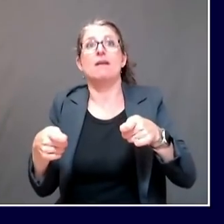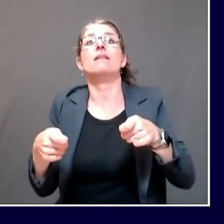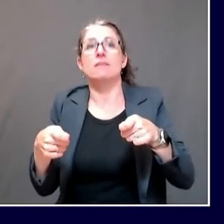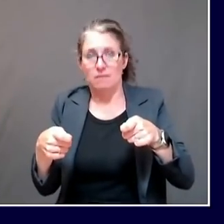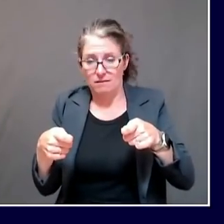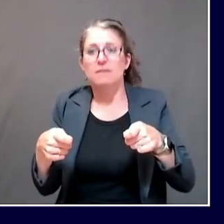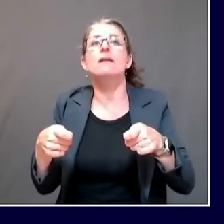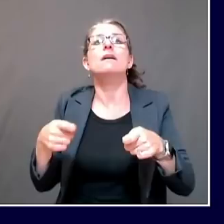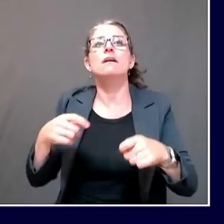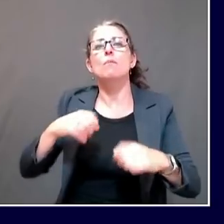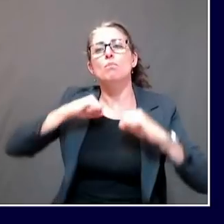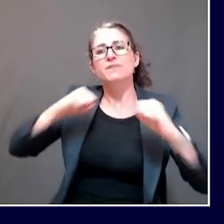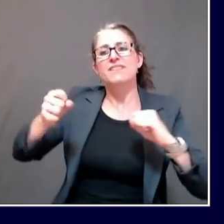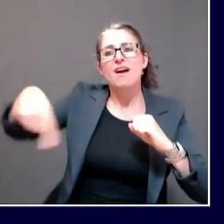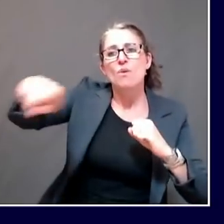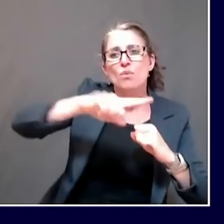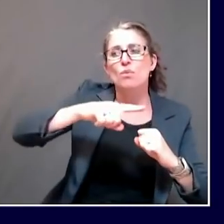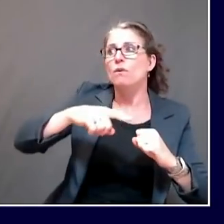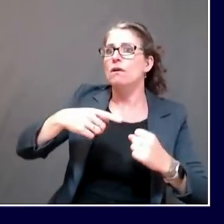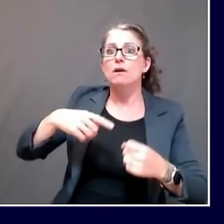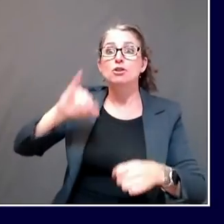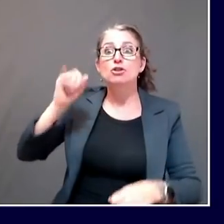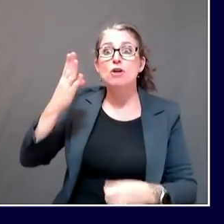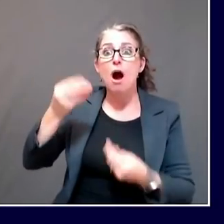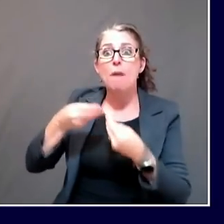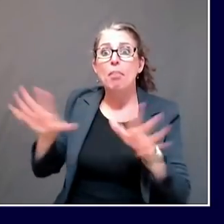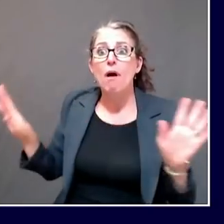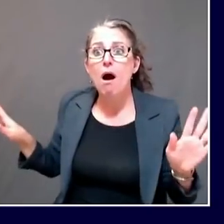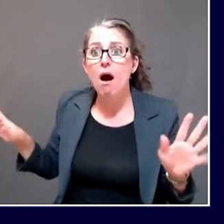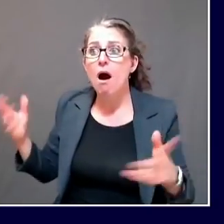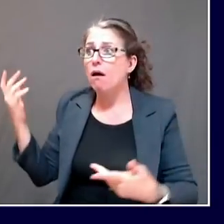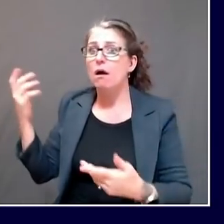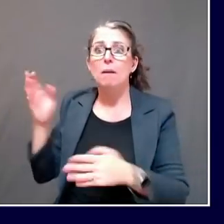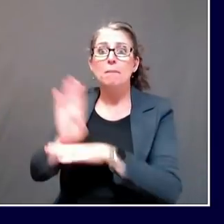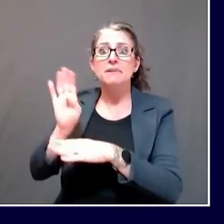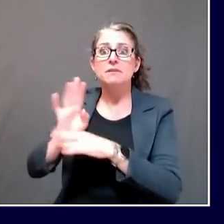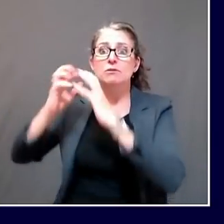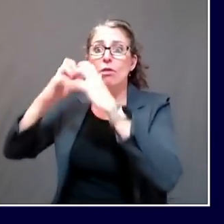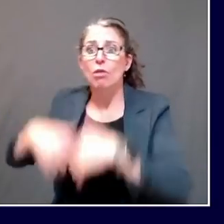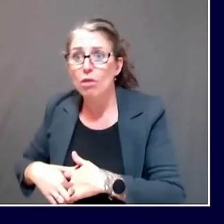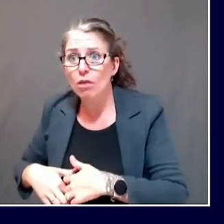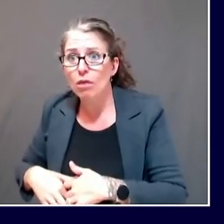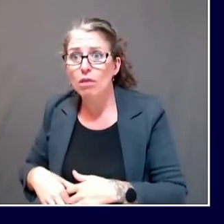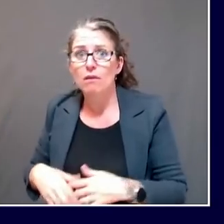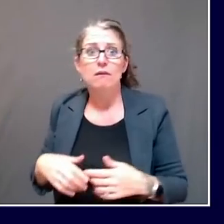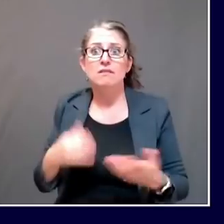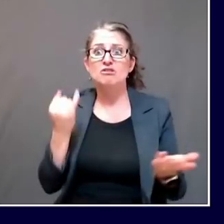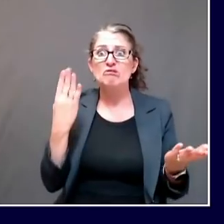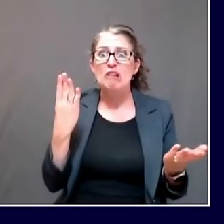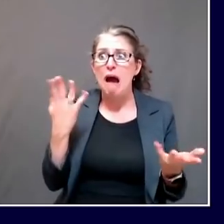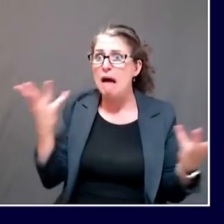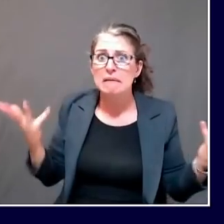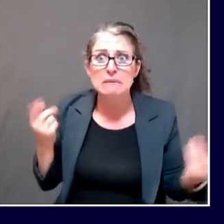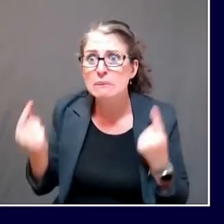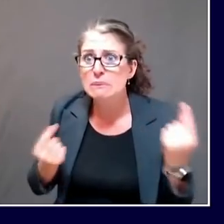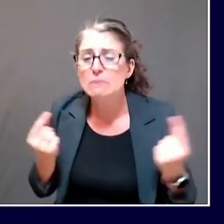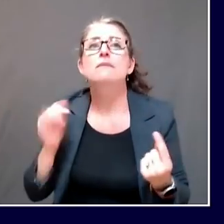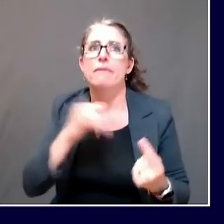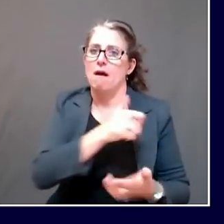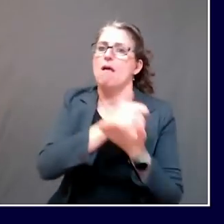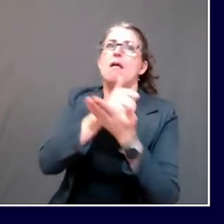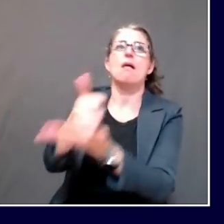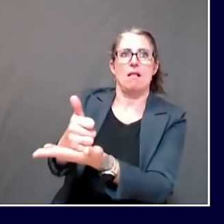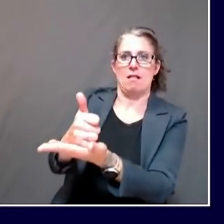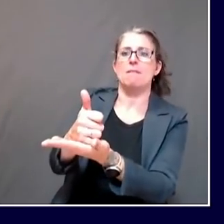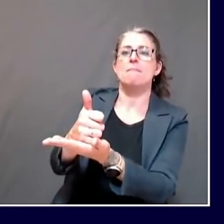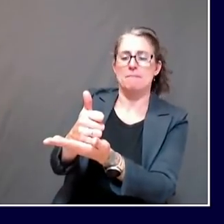avoids layoffs, and it leaves completely intact Maine's budget stabilization fund, the rainy day fund, untouched.